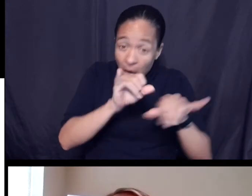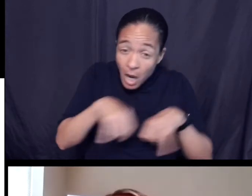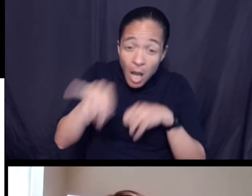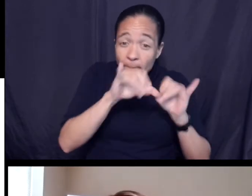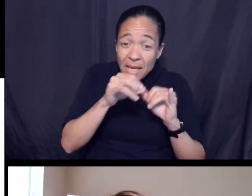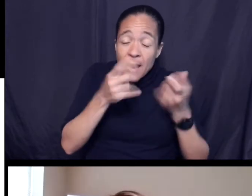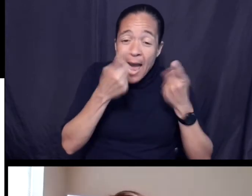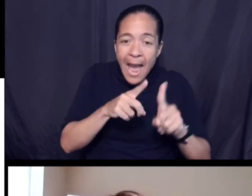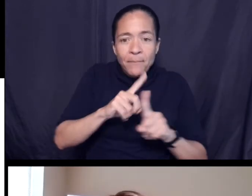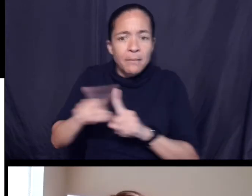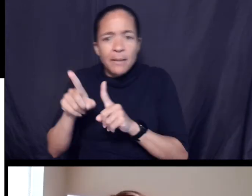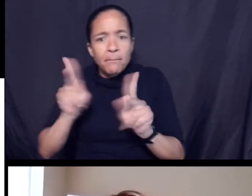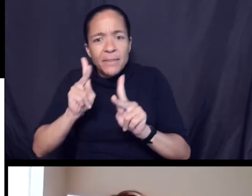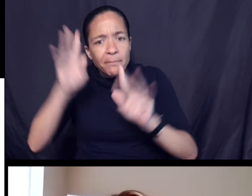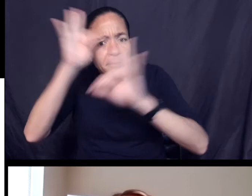that.